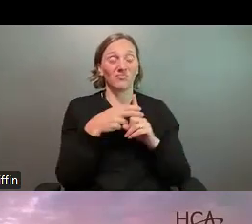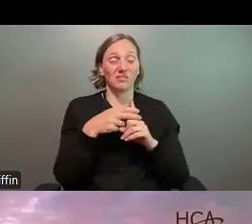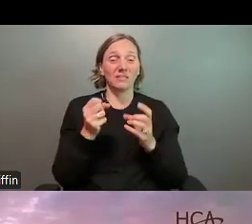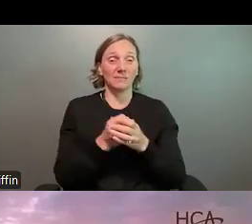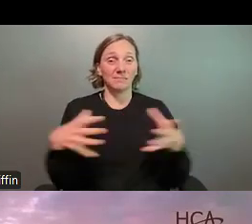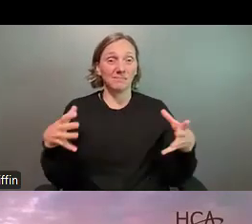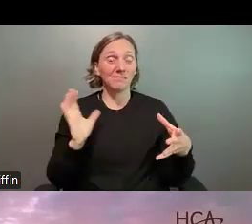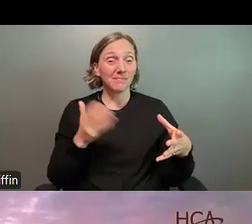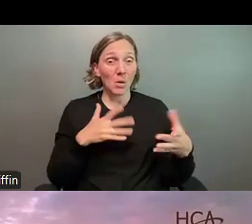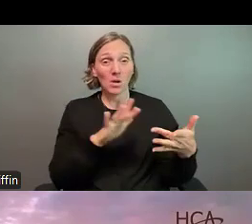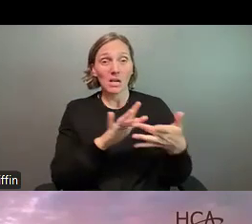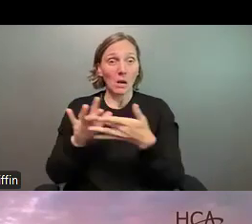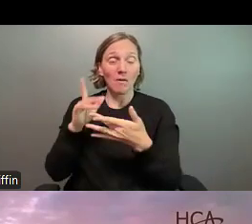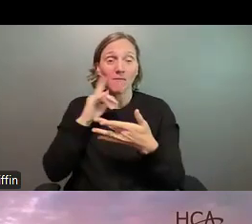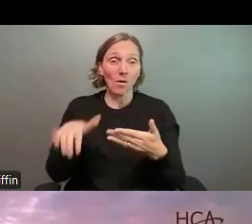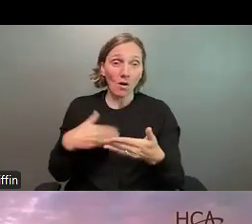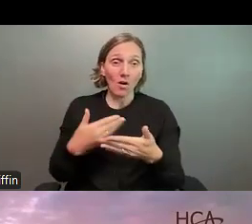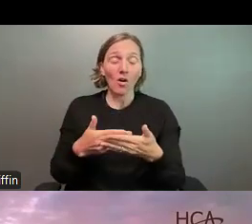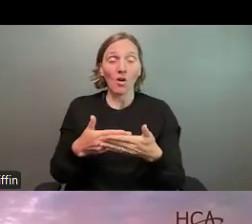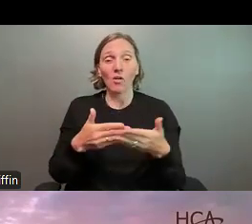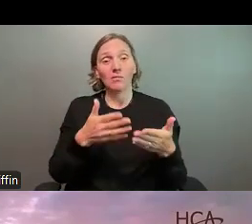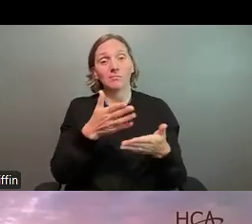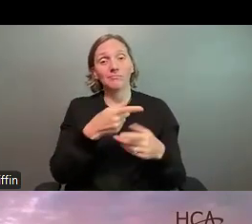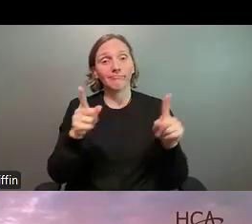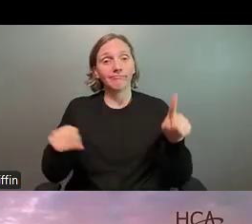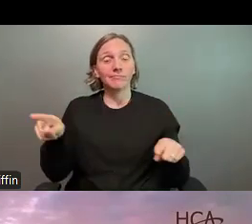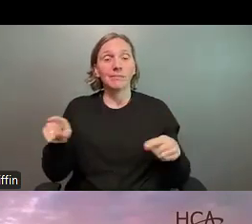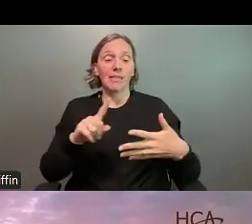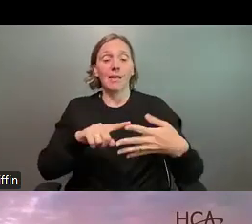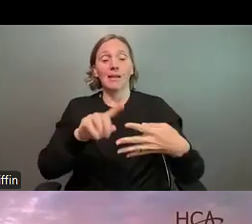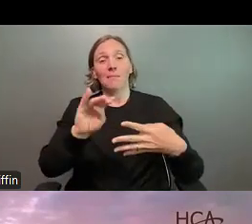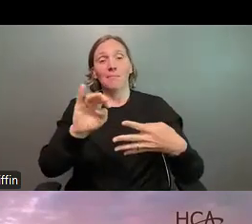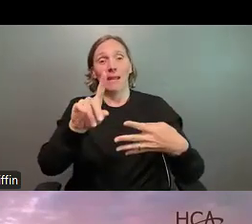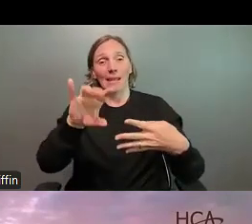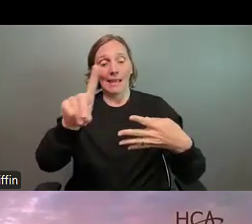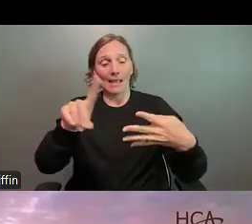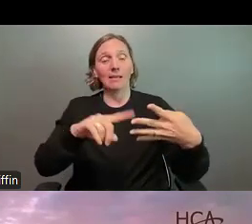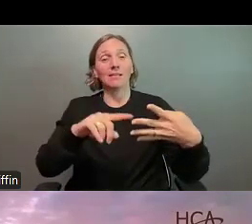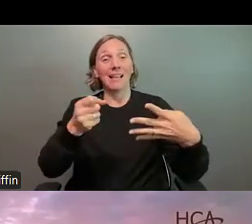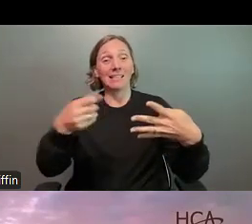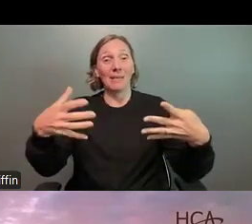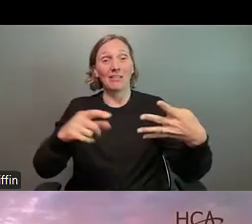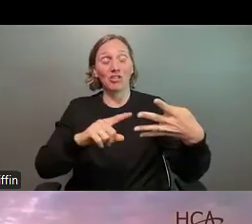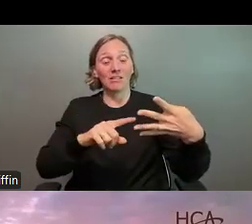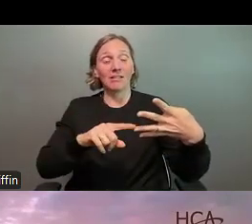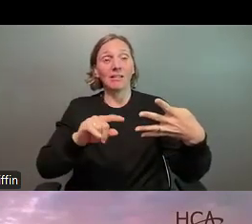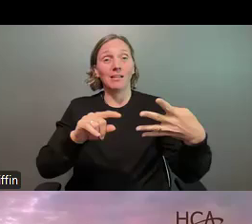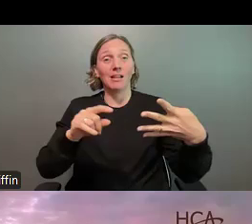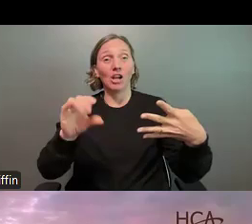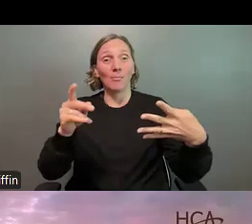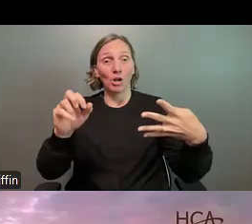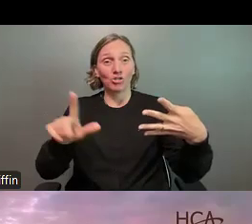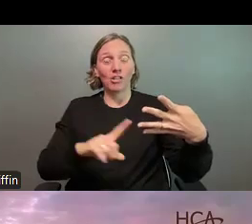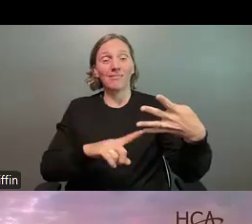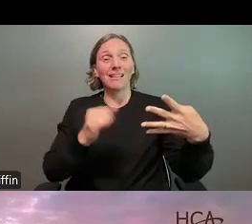lines of business, which include Apple Health Medicaid, the new Apple Health Expansion, commercial, individual